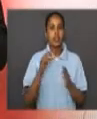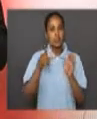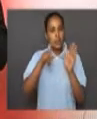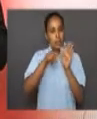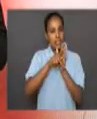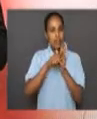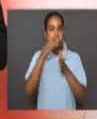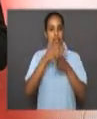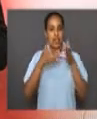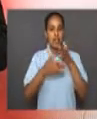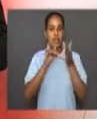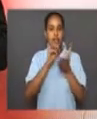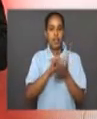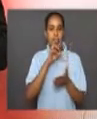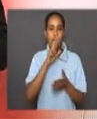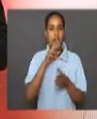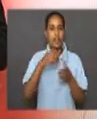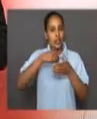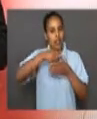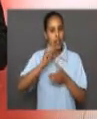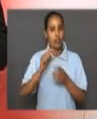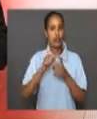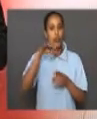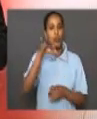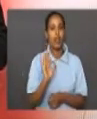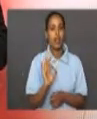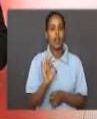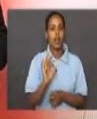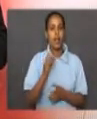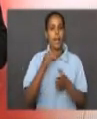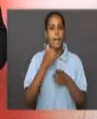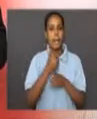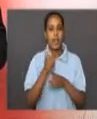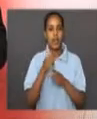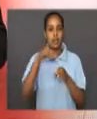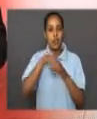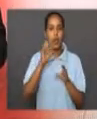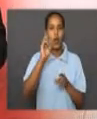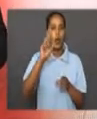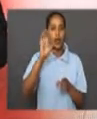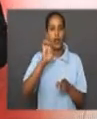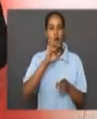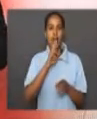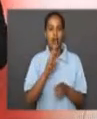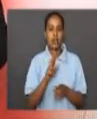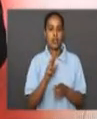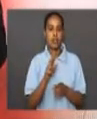principal steps that are carried out to obtain a metal from its ore